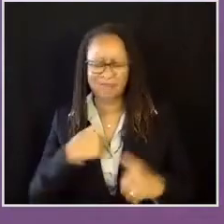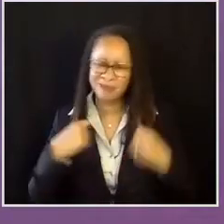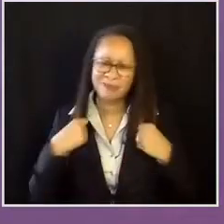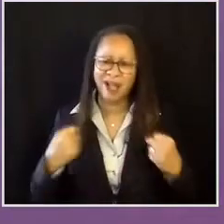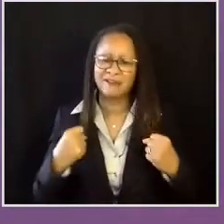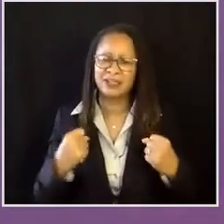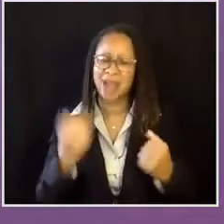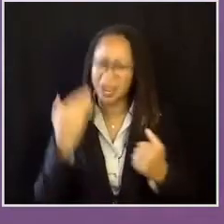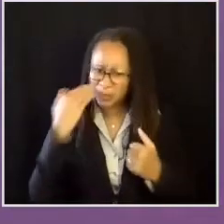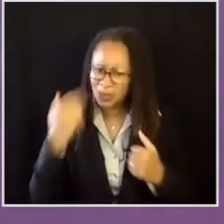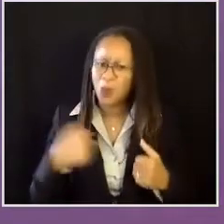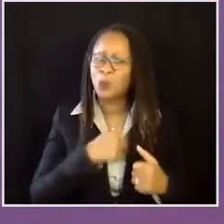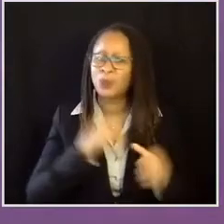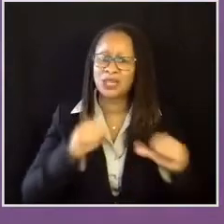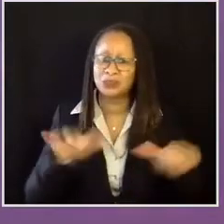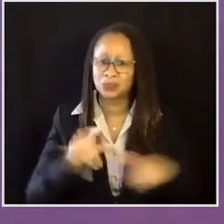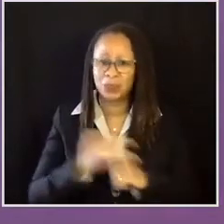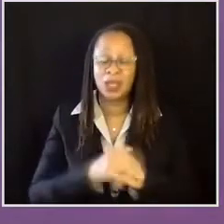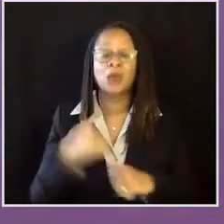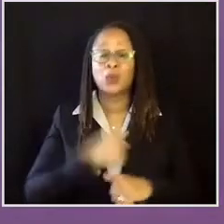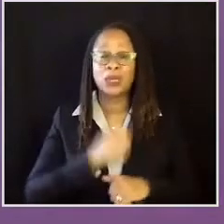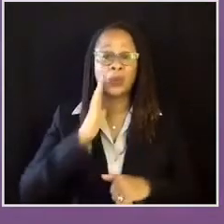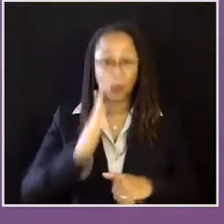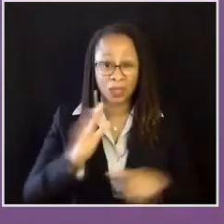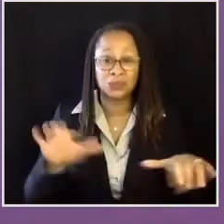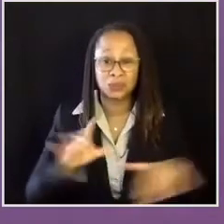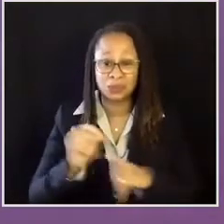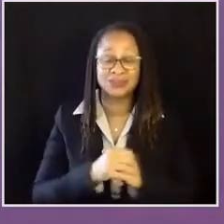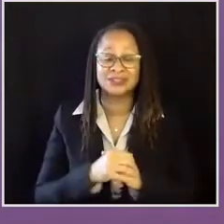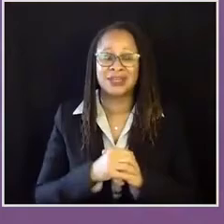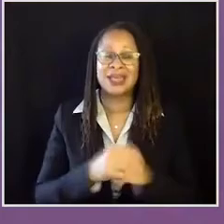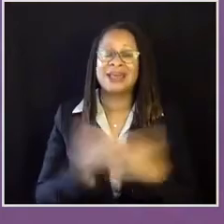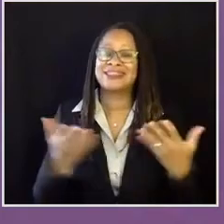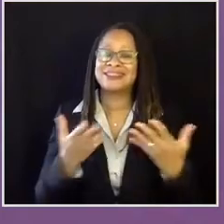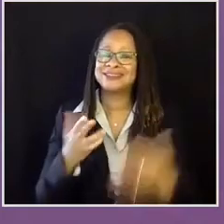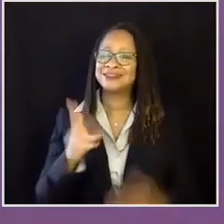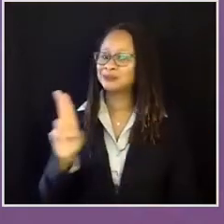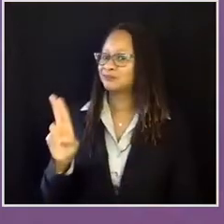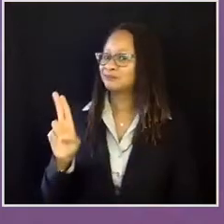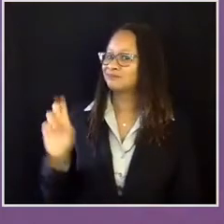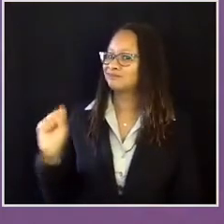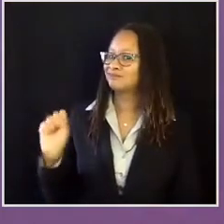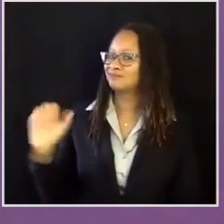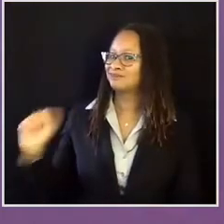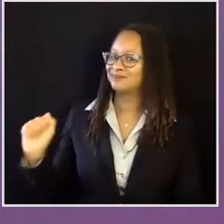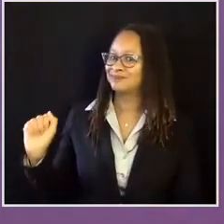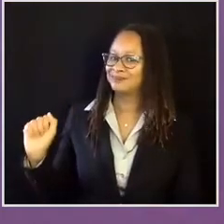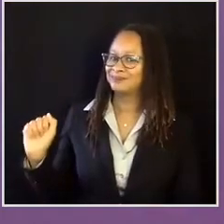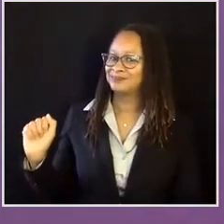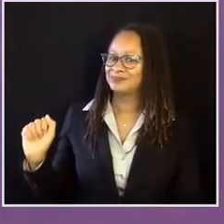this. We will do this. This is the United States of America.